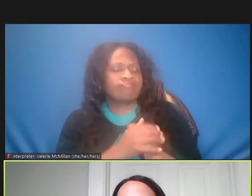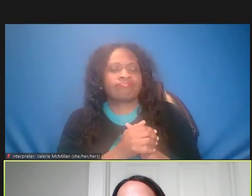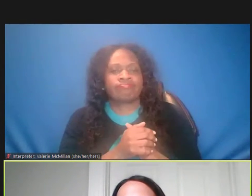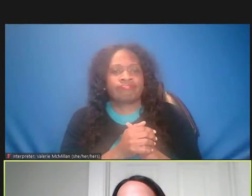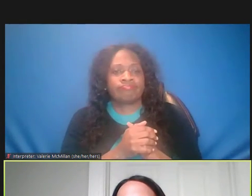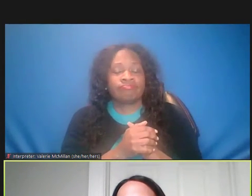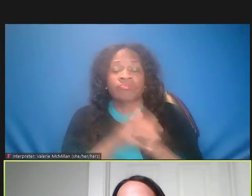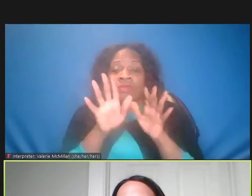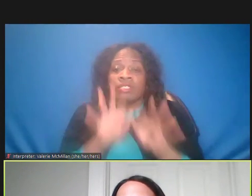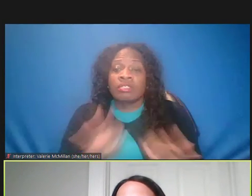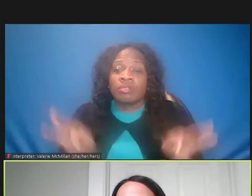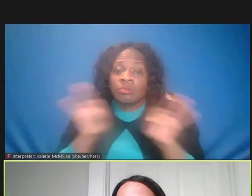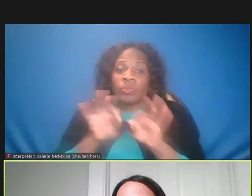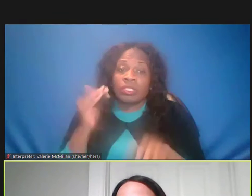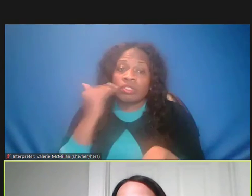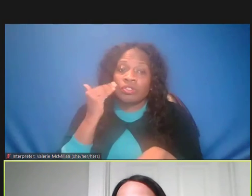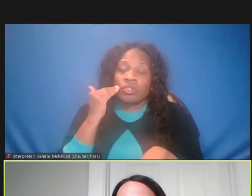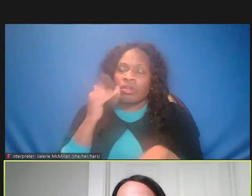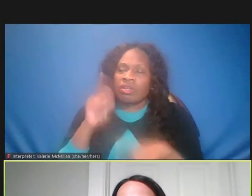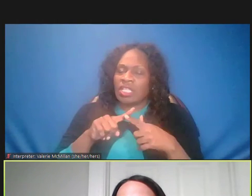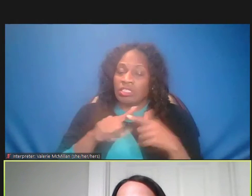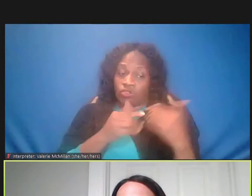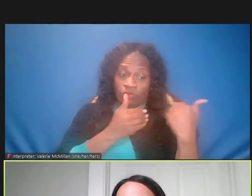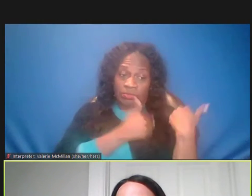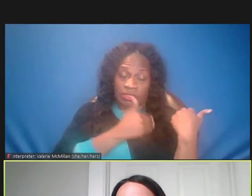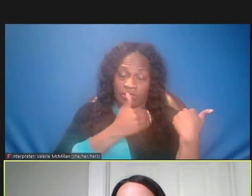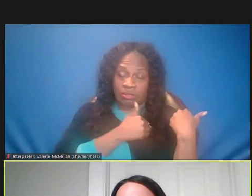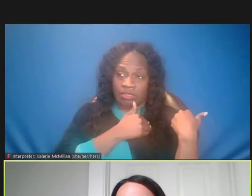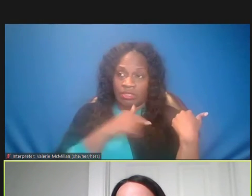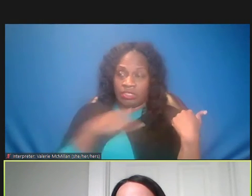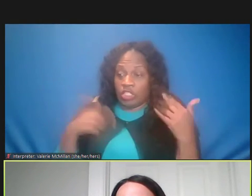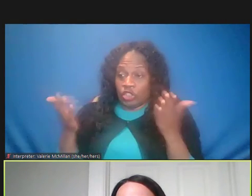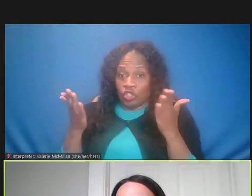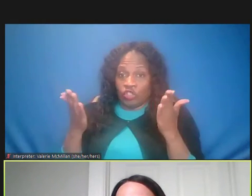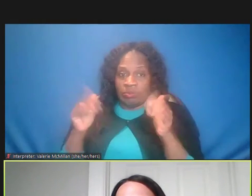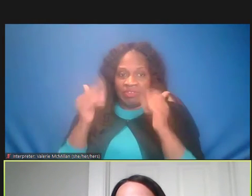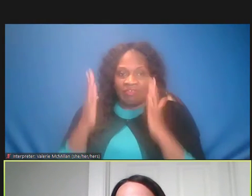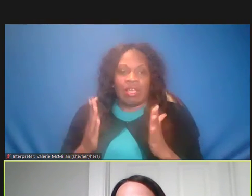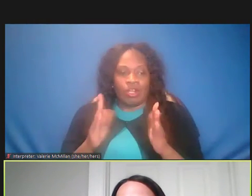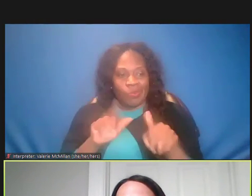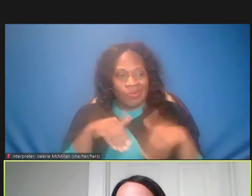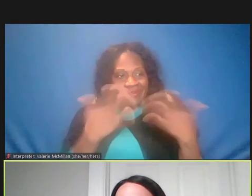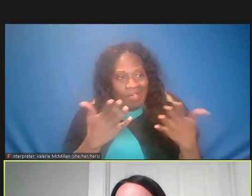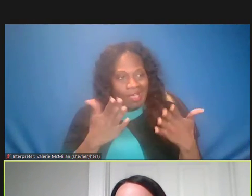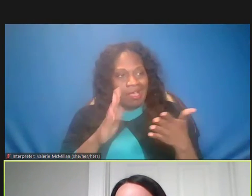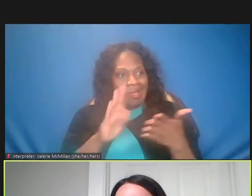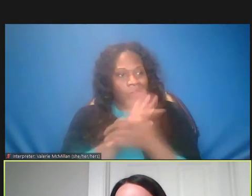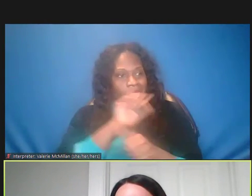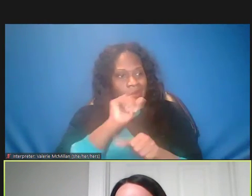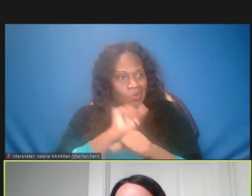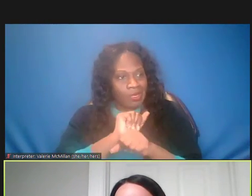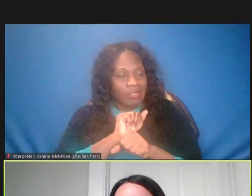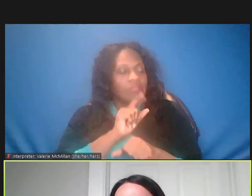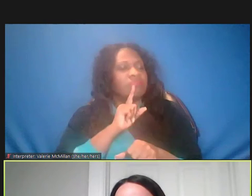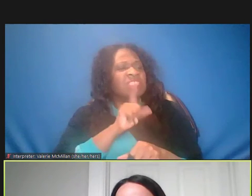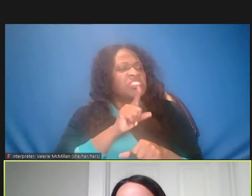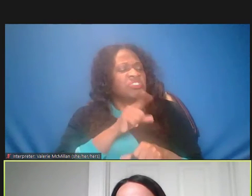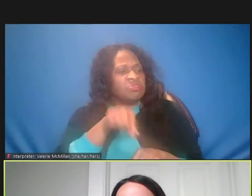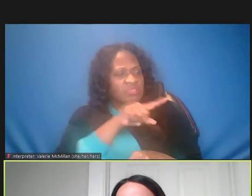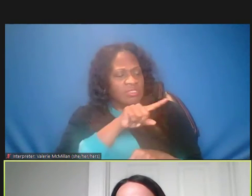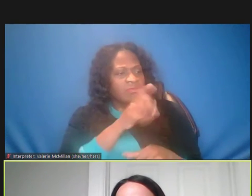And it's important to know that it's the responsibility of the service provider to provide and pay for effective communication.